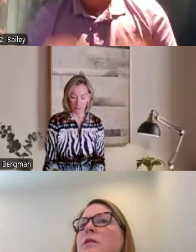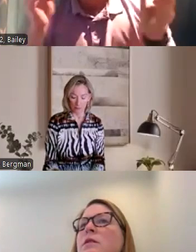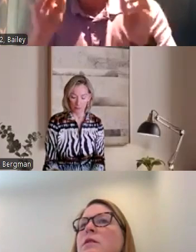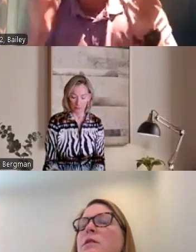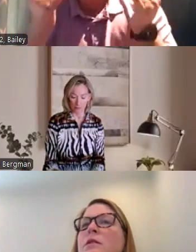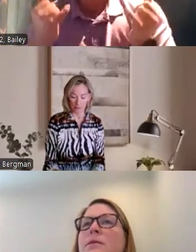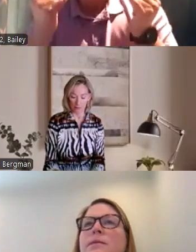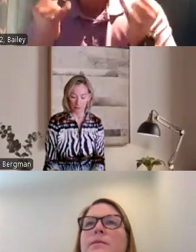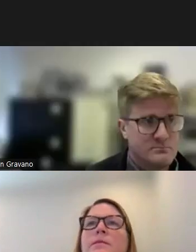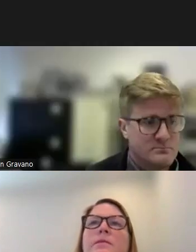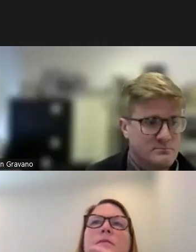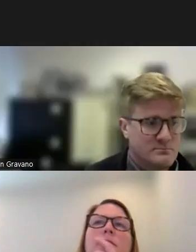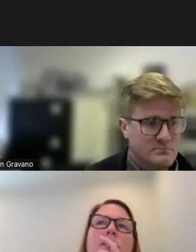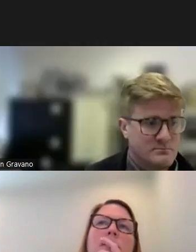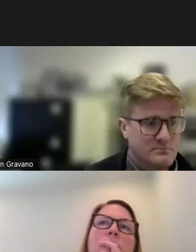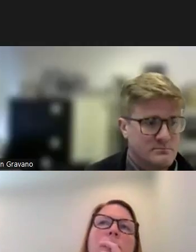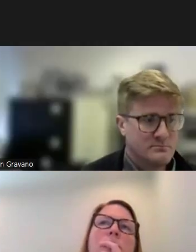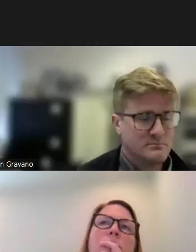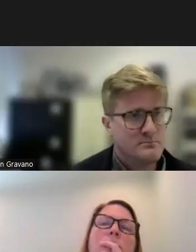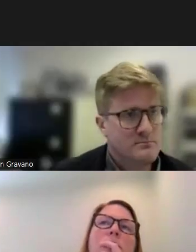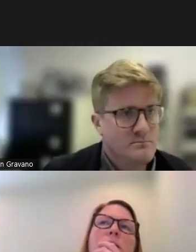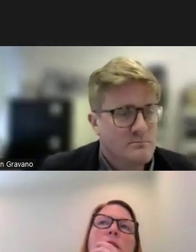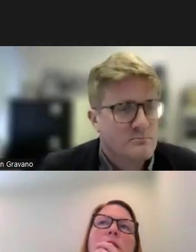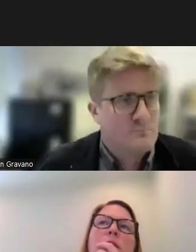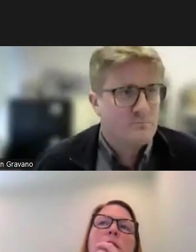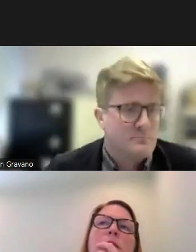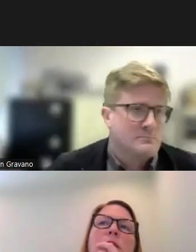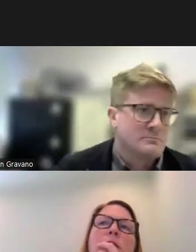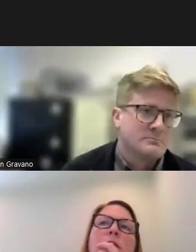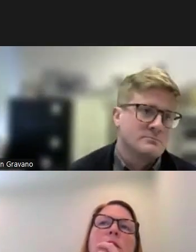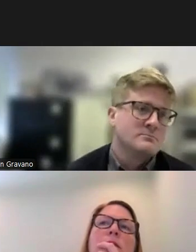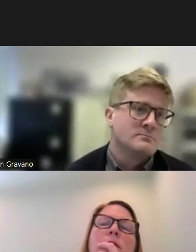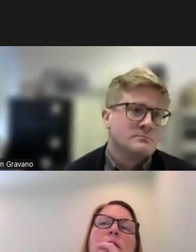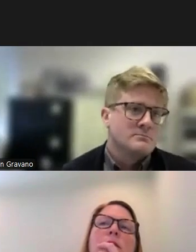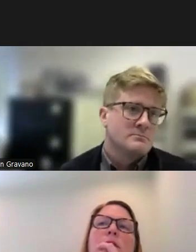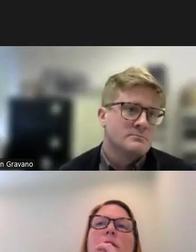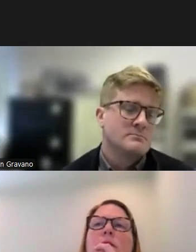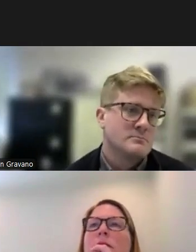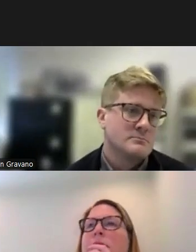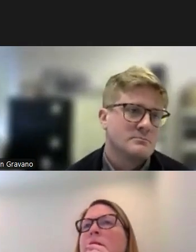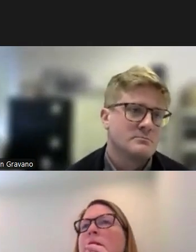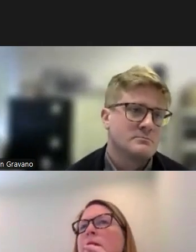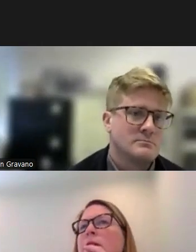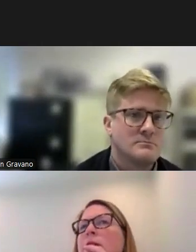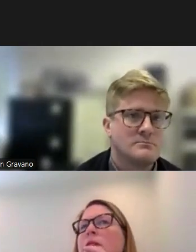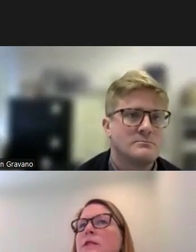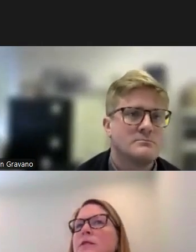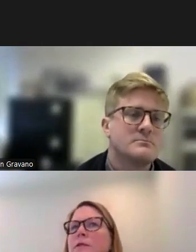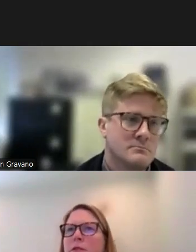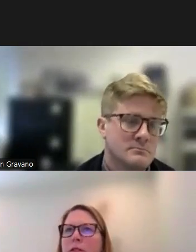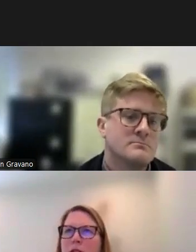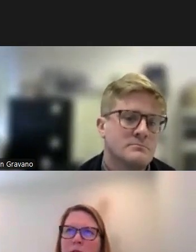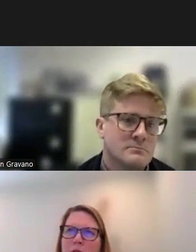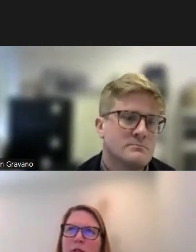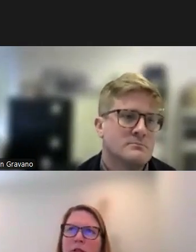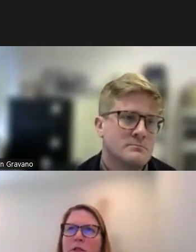and it's a really interesting question. We can see what our consulting firms research shows for other states, if